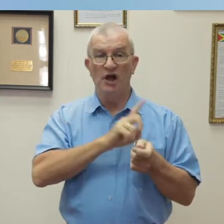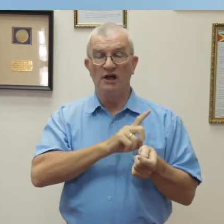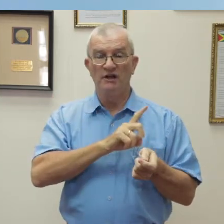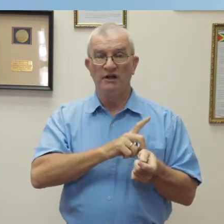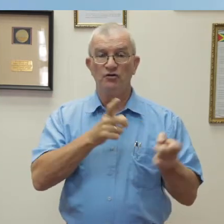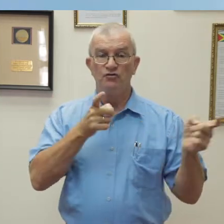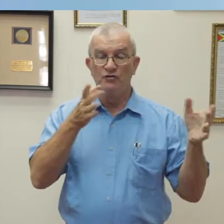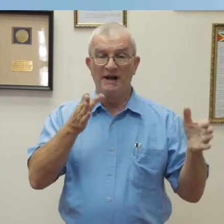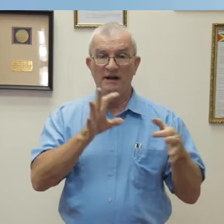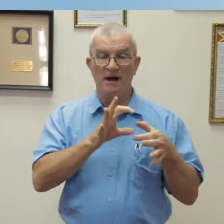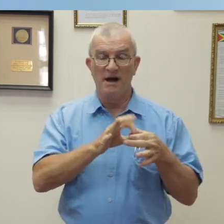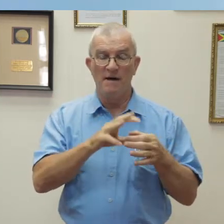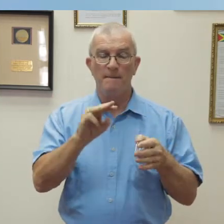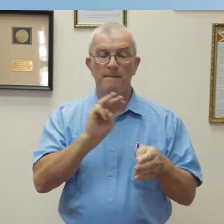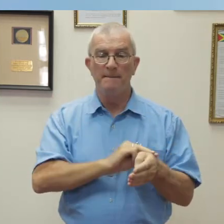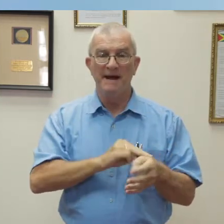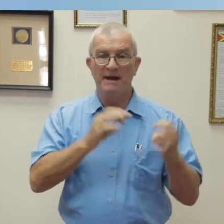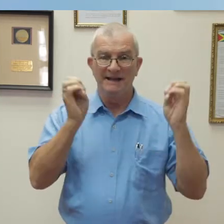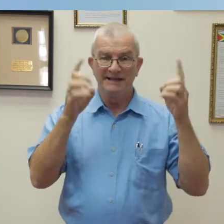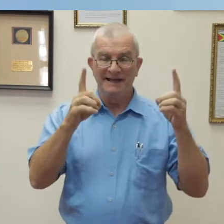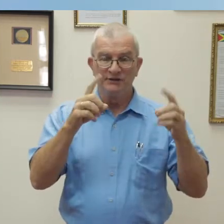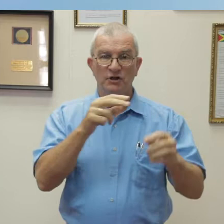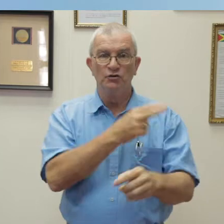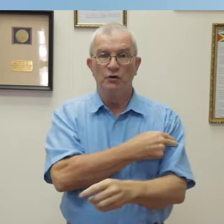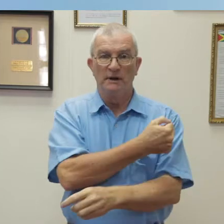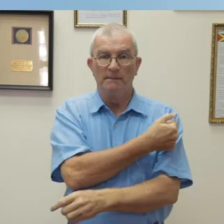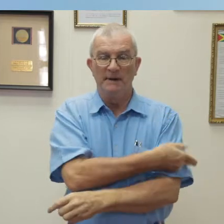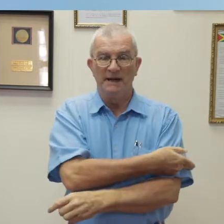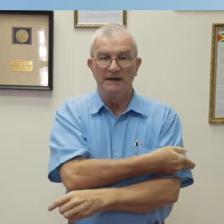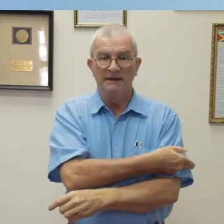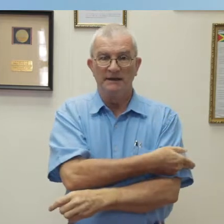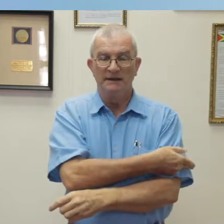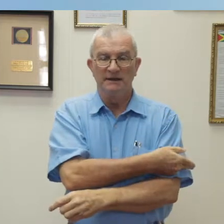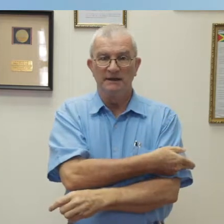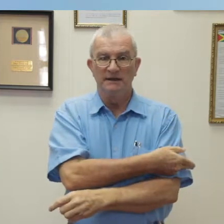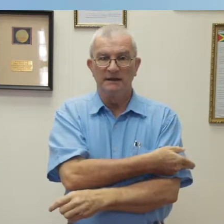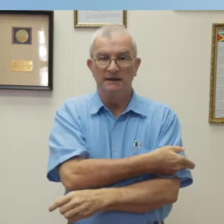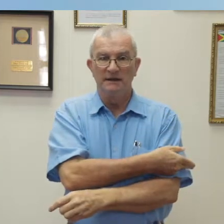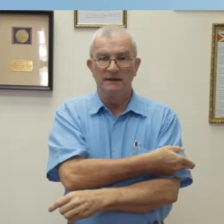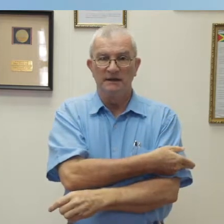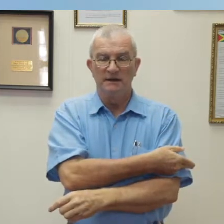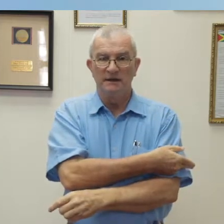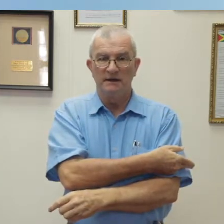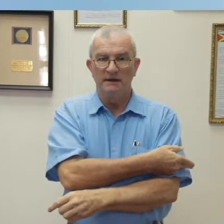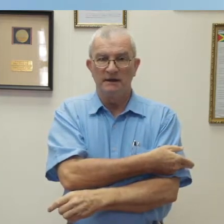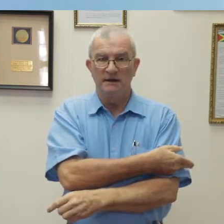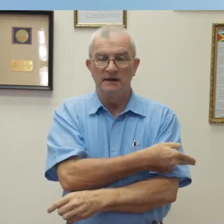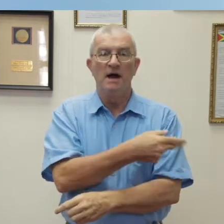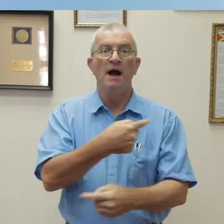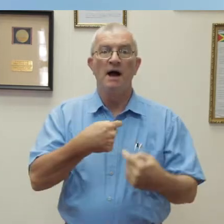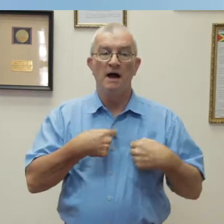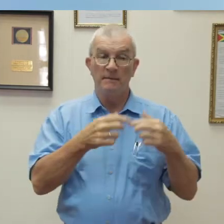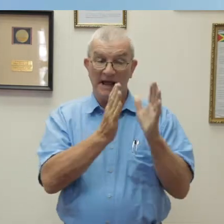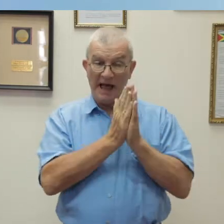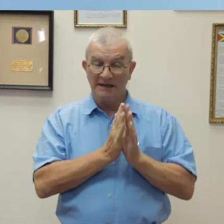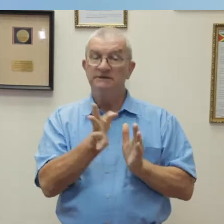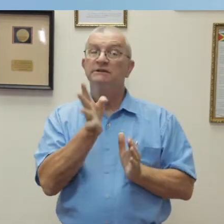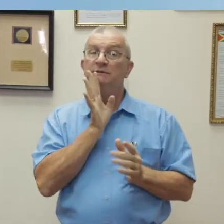Medical Education at Georgetown Public Hospital Corporation. I've been asked to speak to